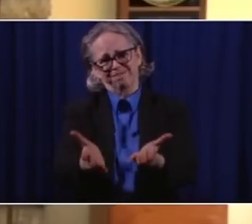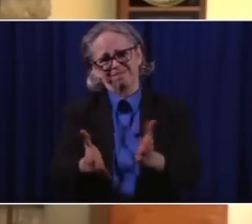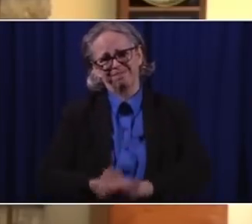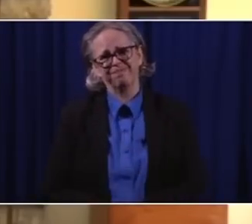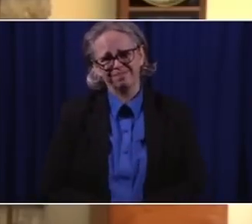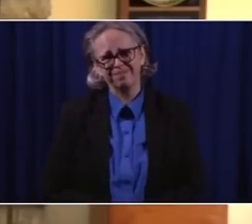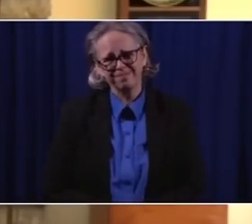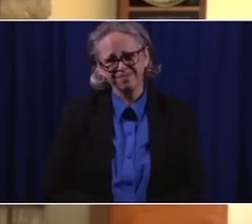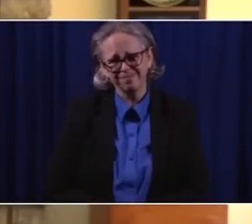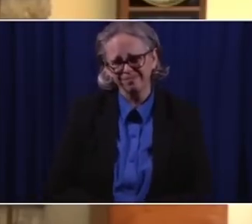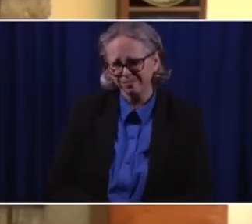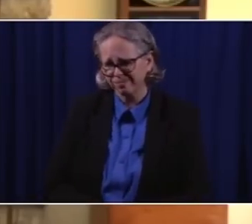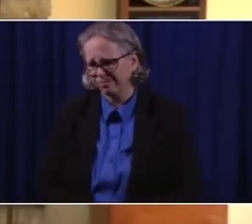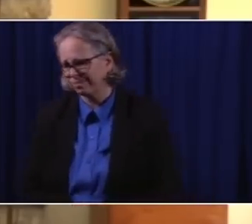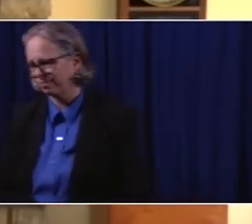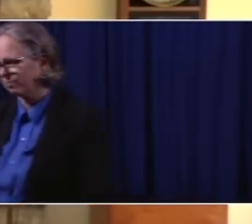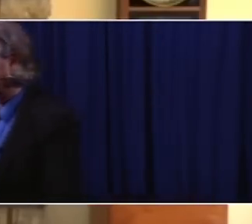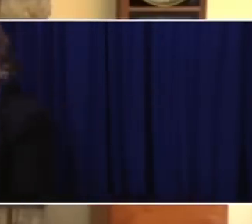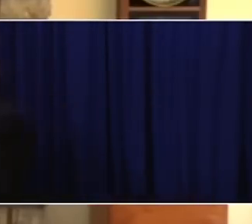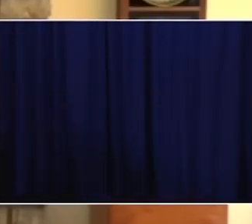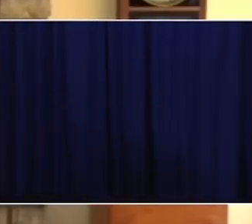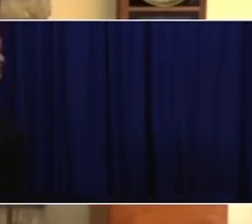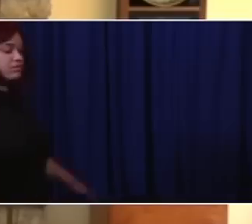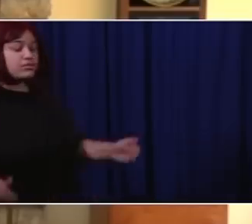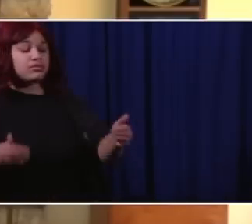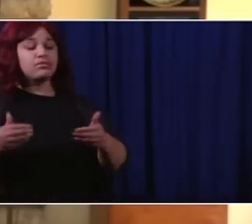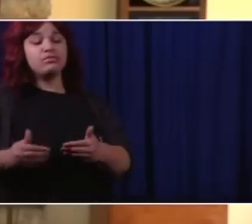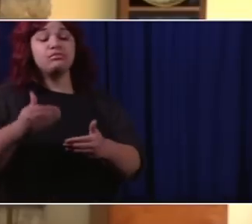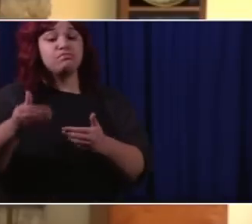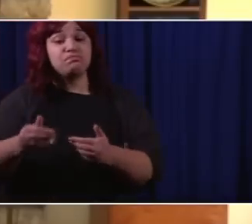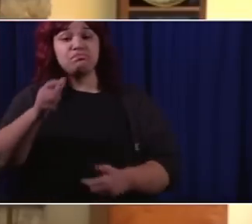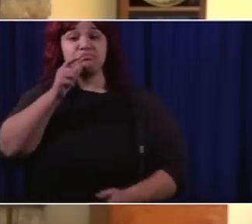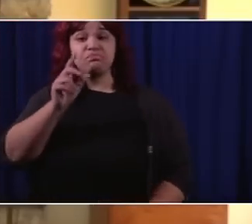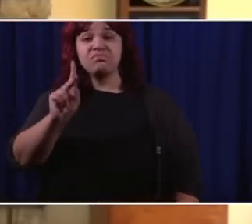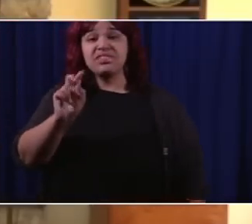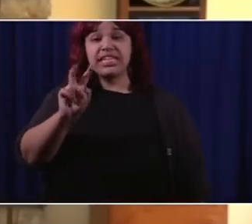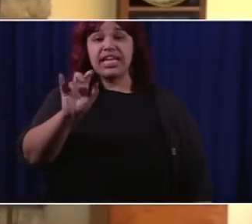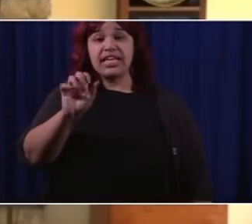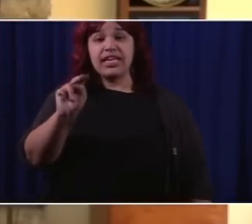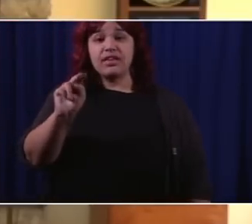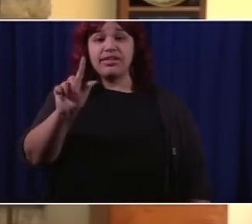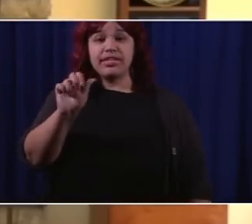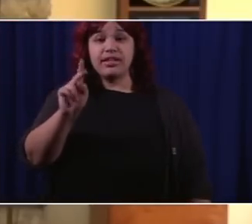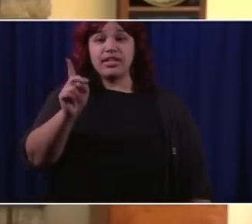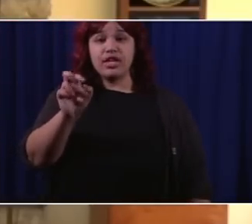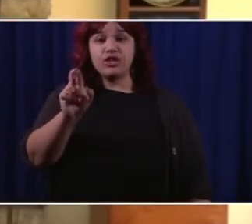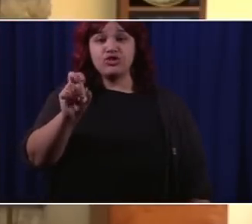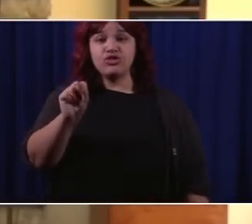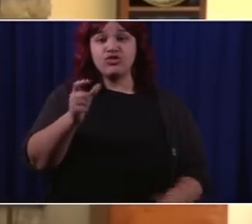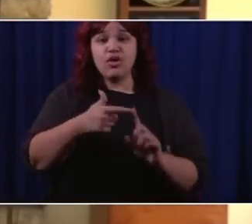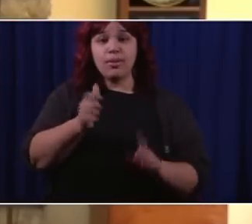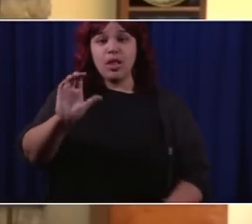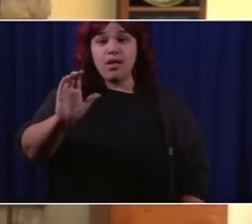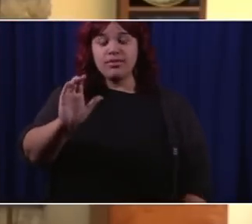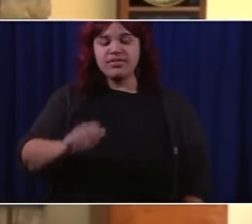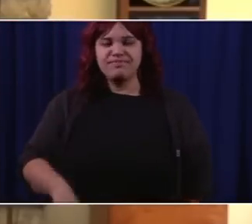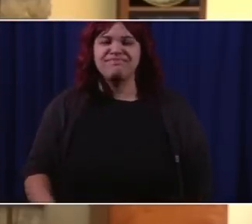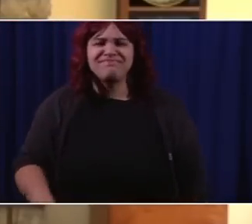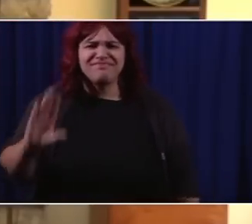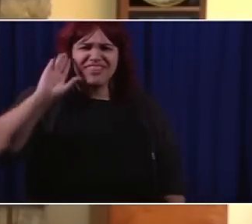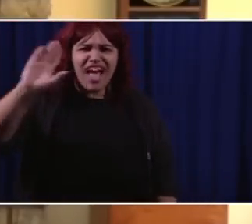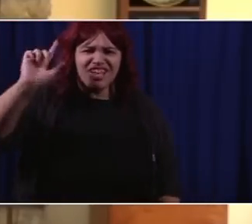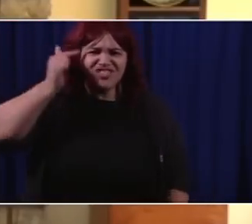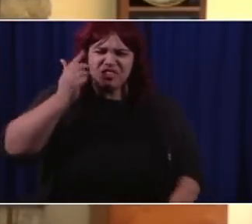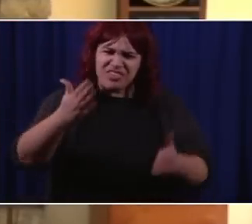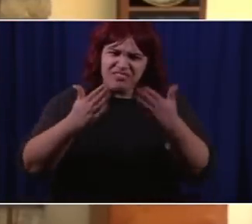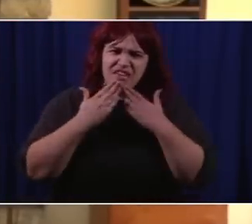question is from Kevin Landers at WBNS in Columbus. Hello, Governor. Kevin. Thank you for for doing